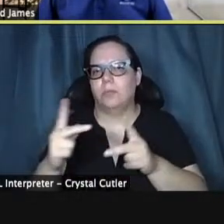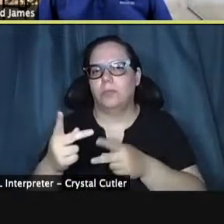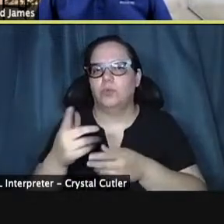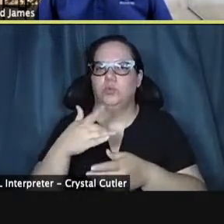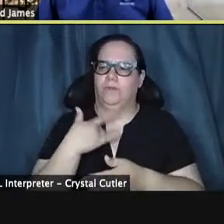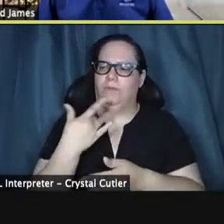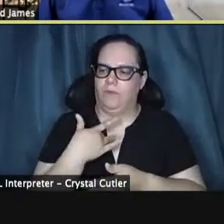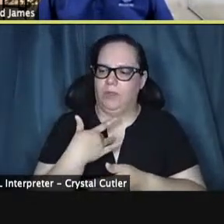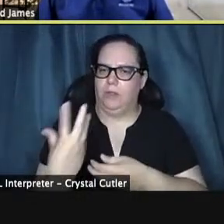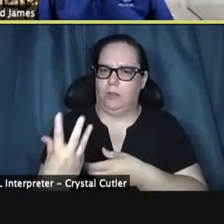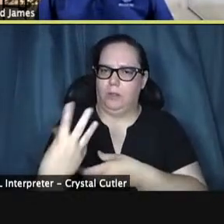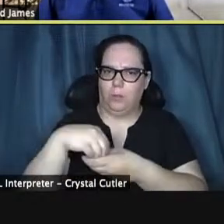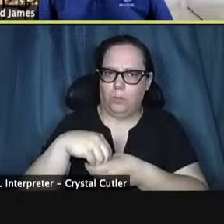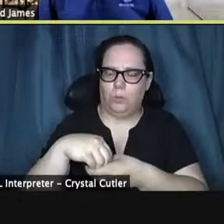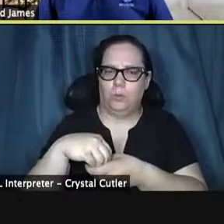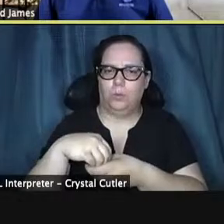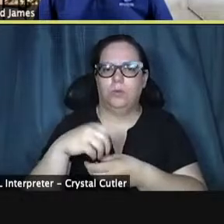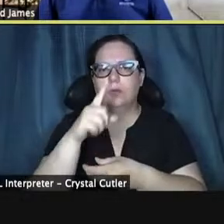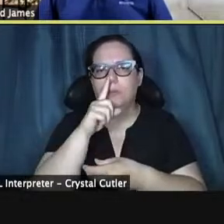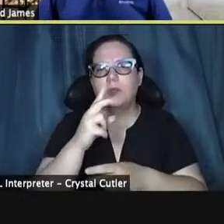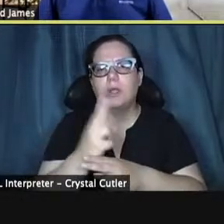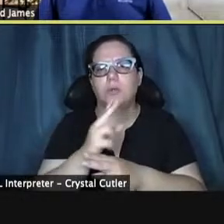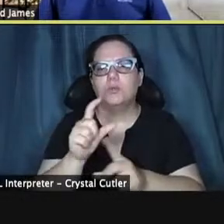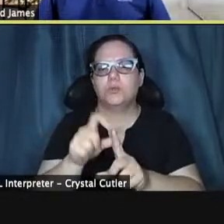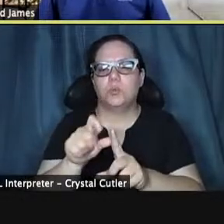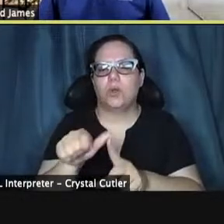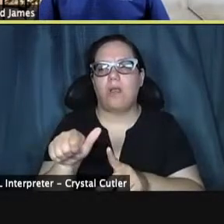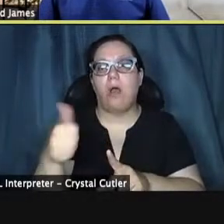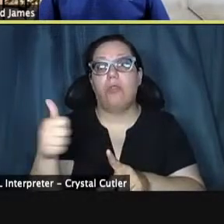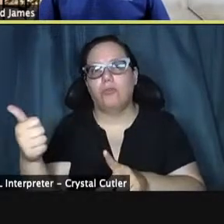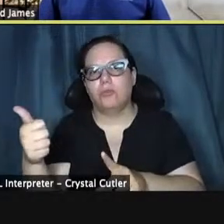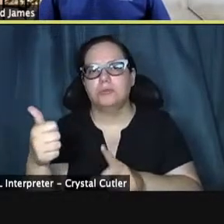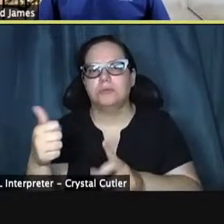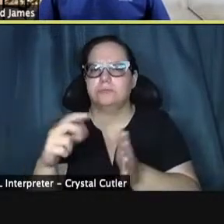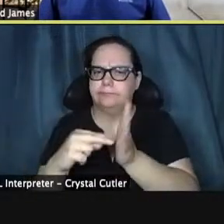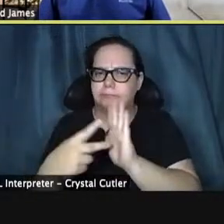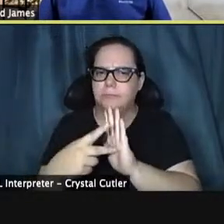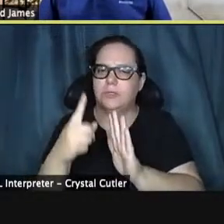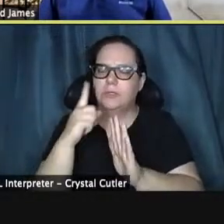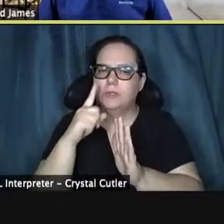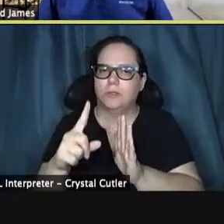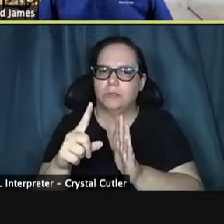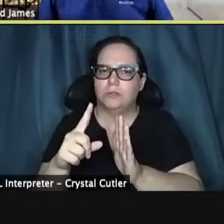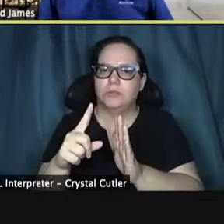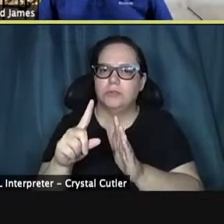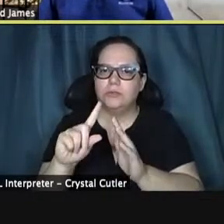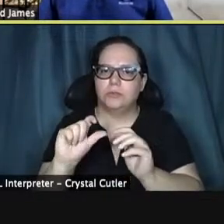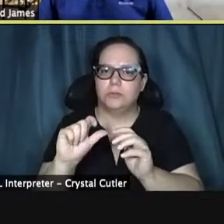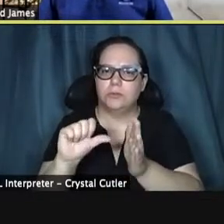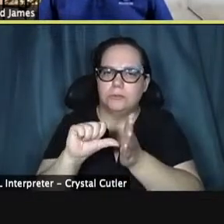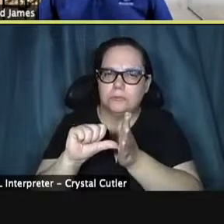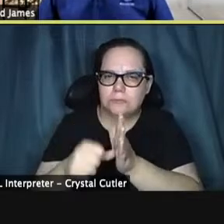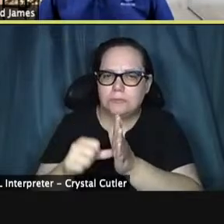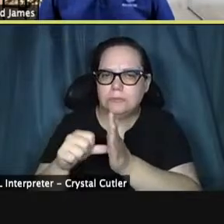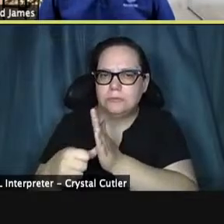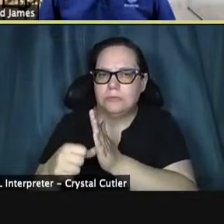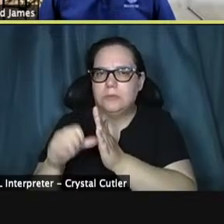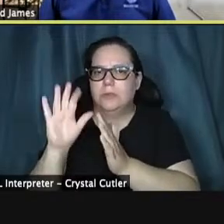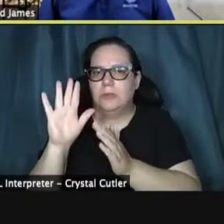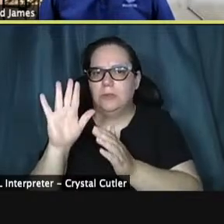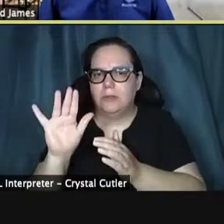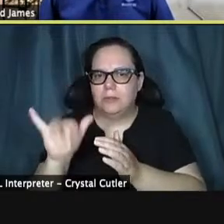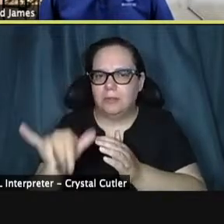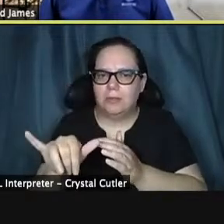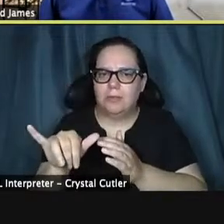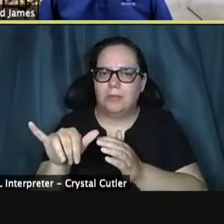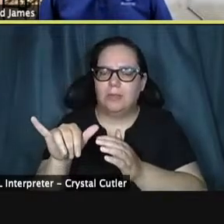included. And I'm using the word others deliberately to underscore the challenge we face in authentically connecting with people